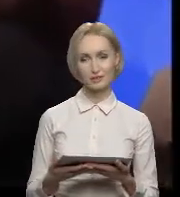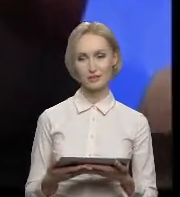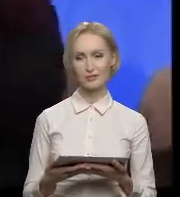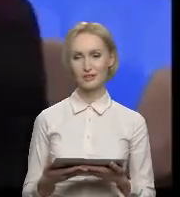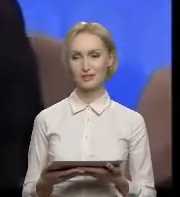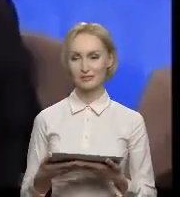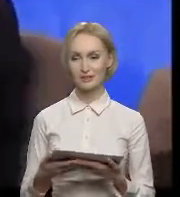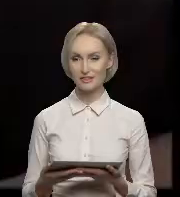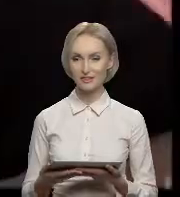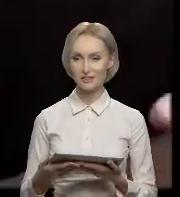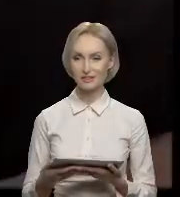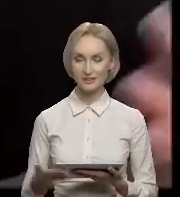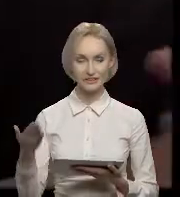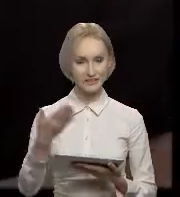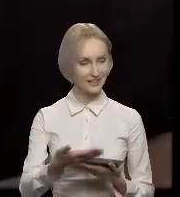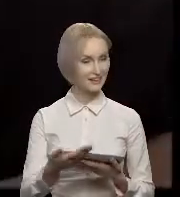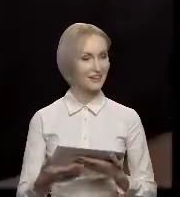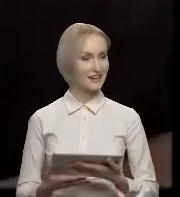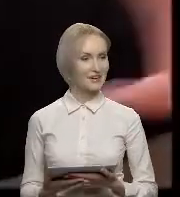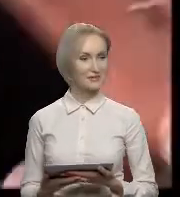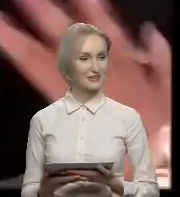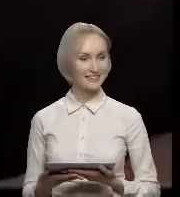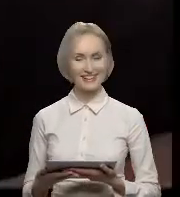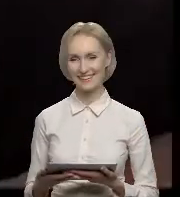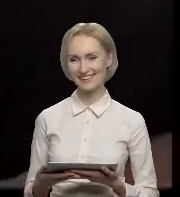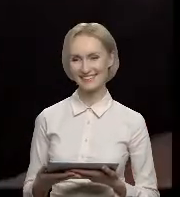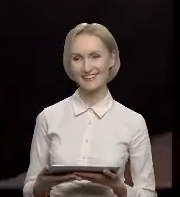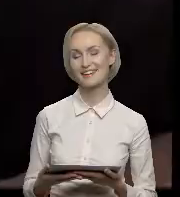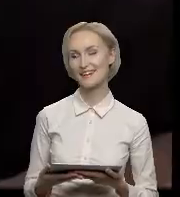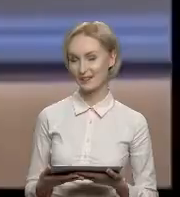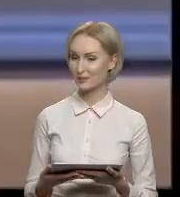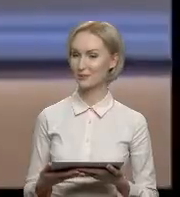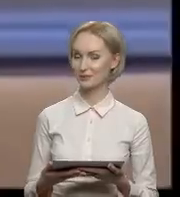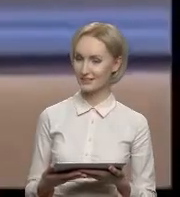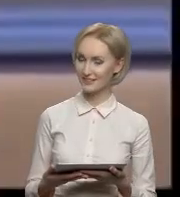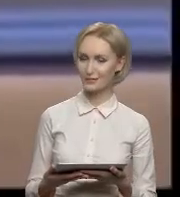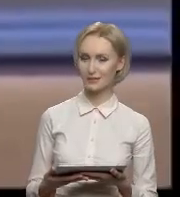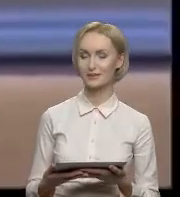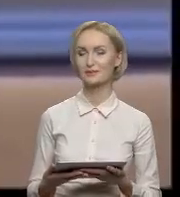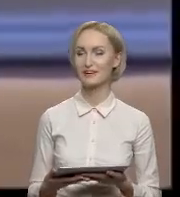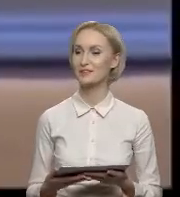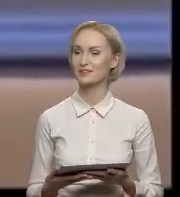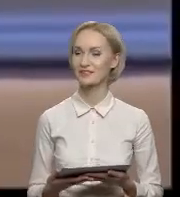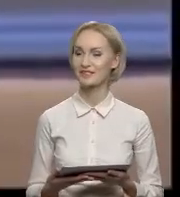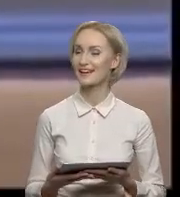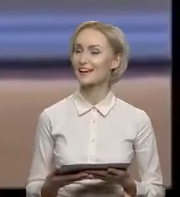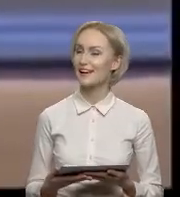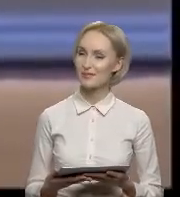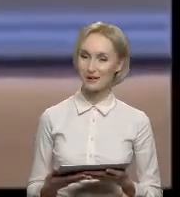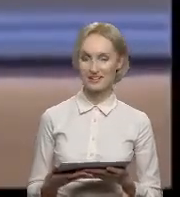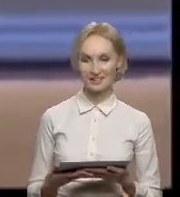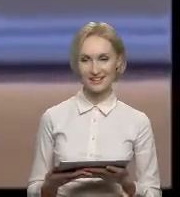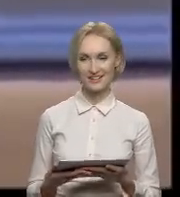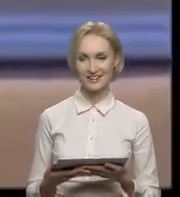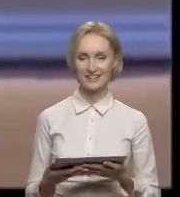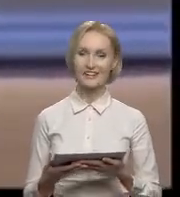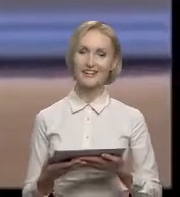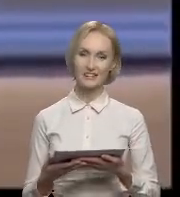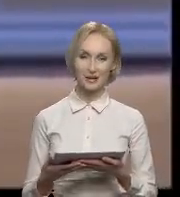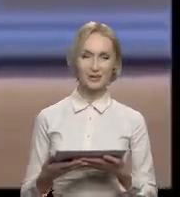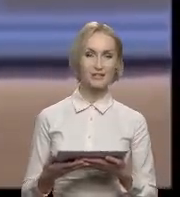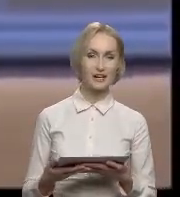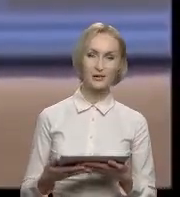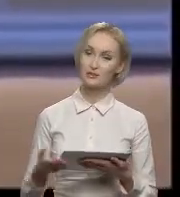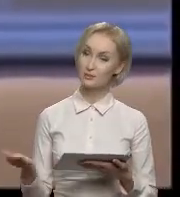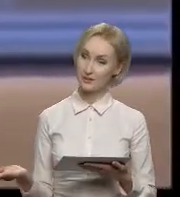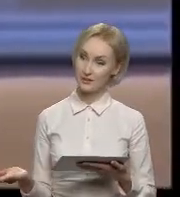to other girls. Hold on. Devin is my friend. She can't even say nothing. She's cheated. He's cheated us. But you know for a fact that he's still sleeping with his first baby mama.